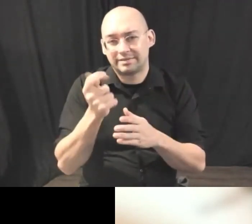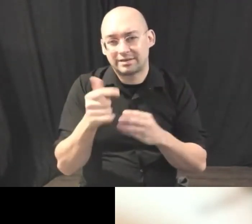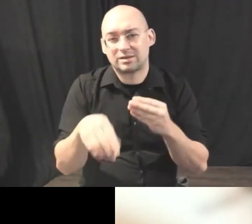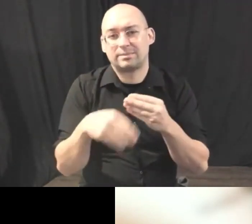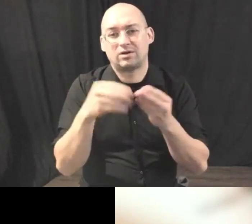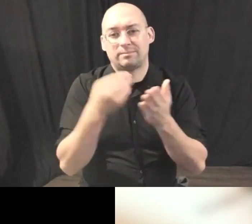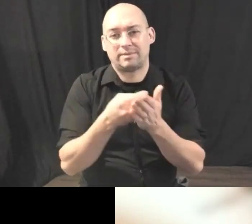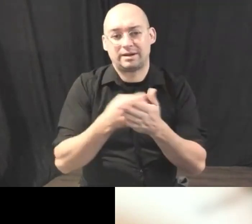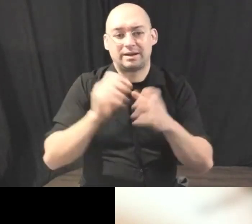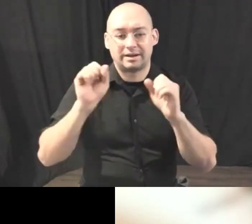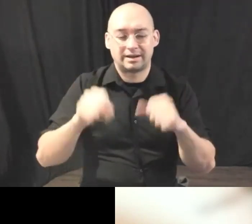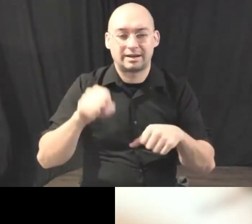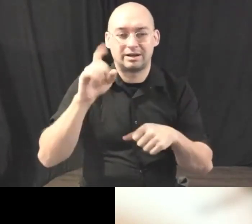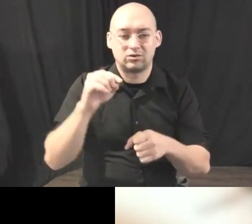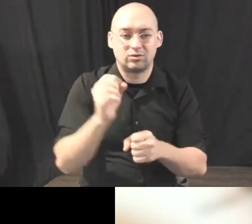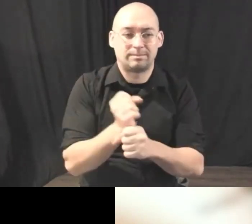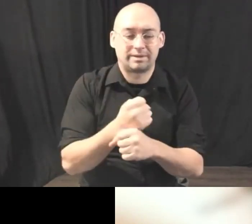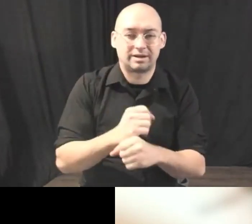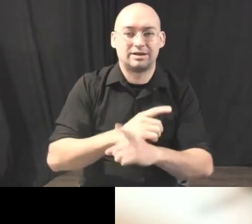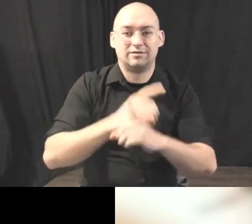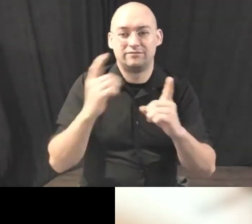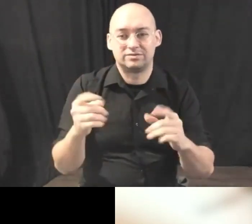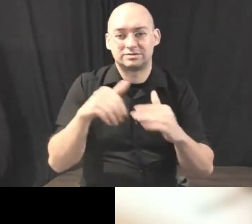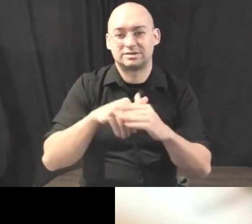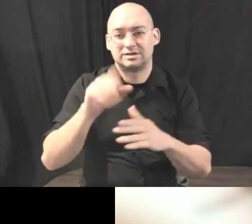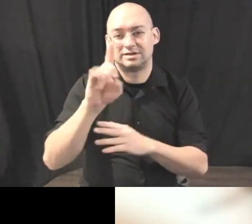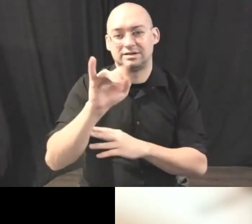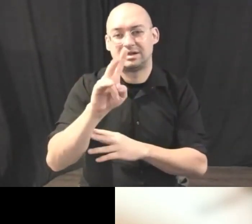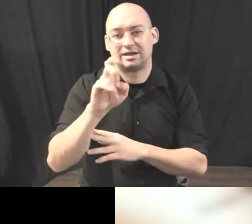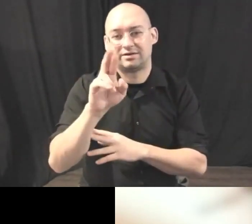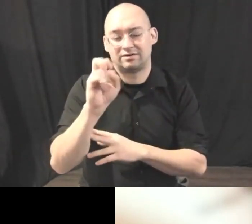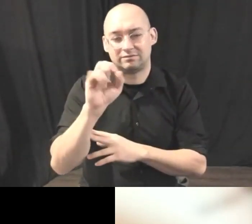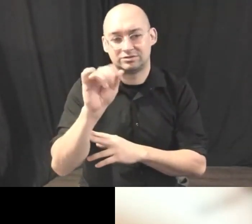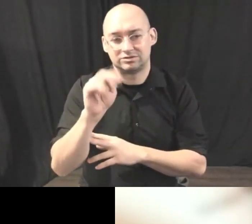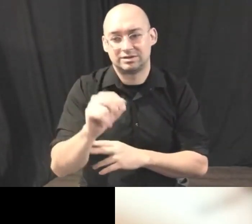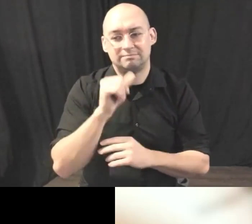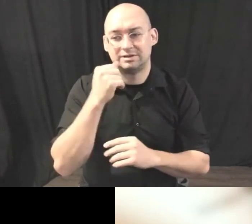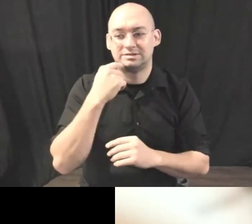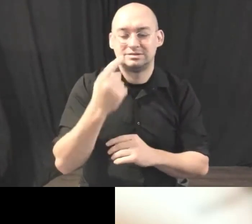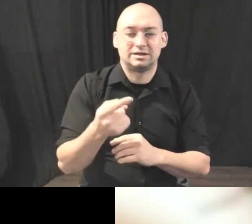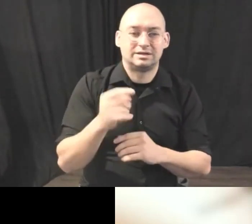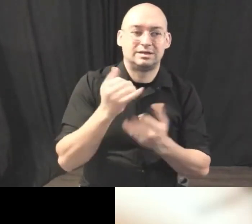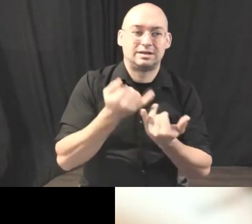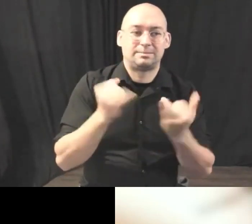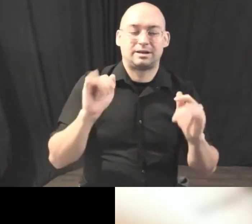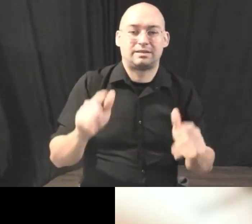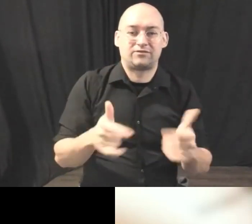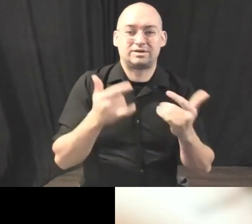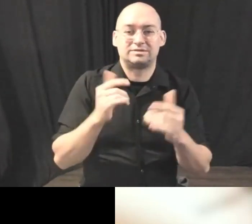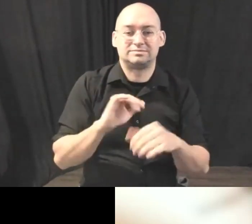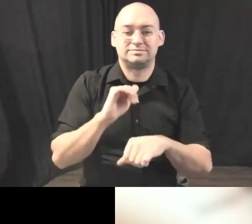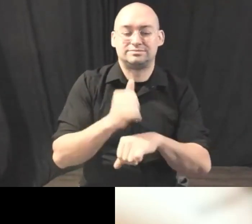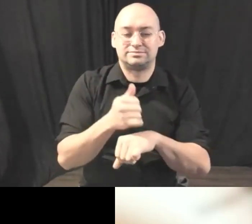to really make a difference in diversion. And I say that not representing the independent living centers, but knowing that they have an